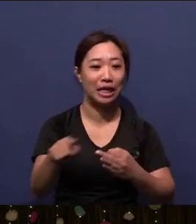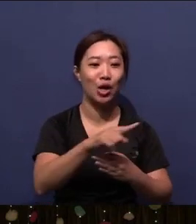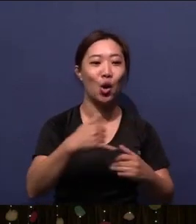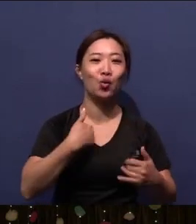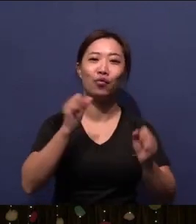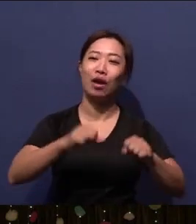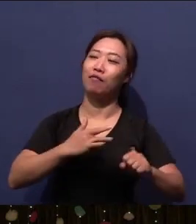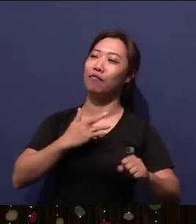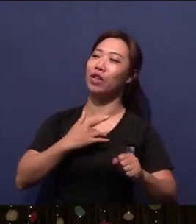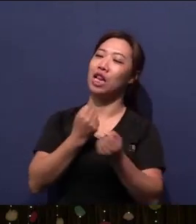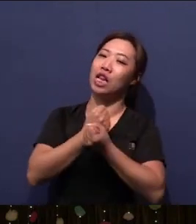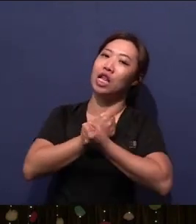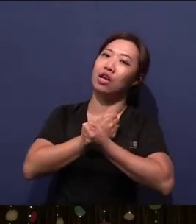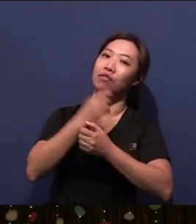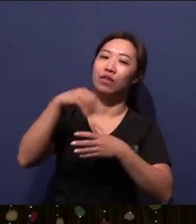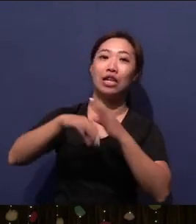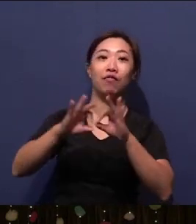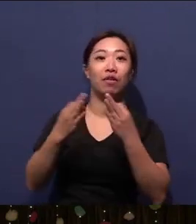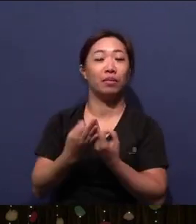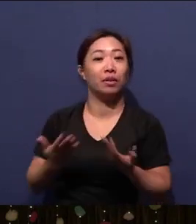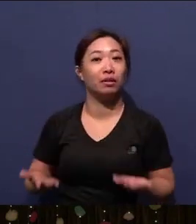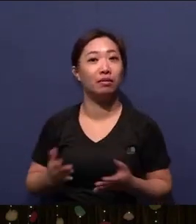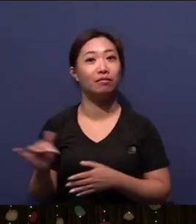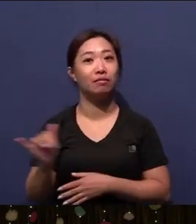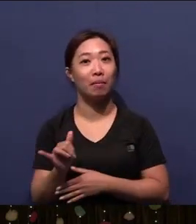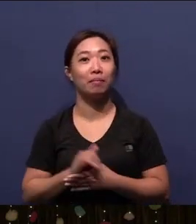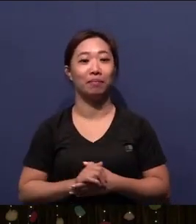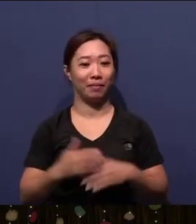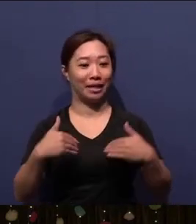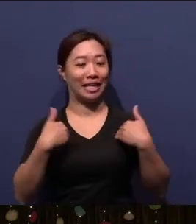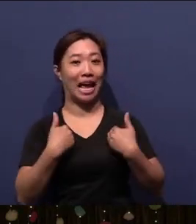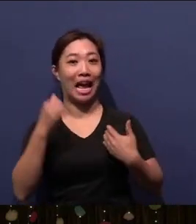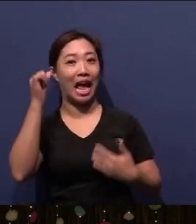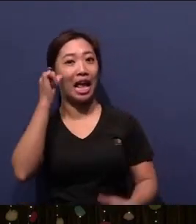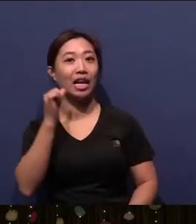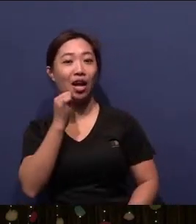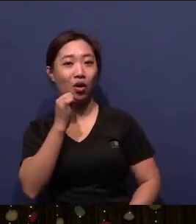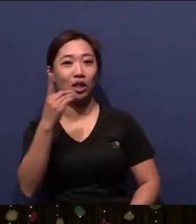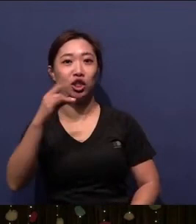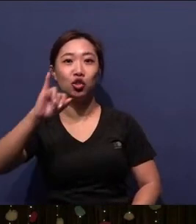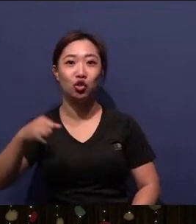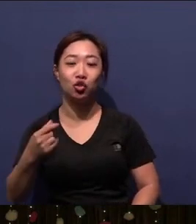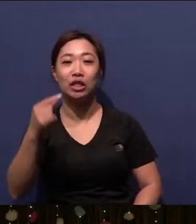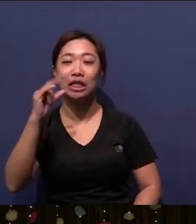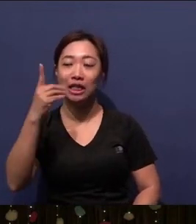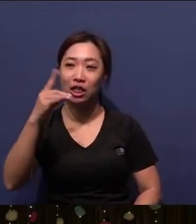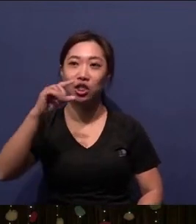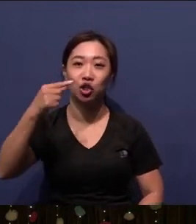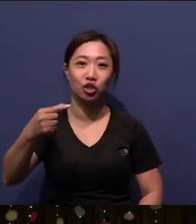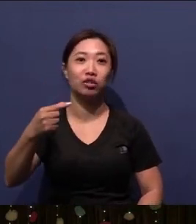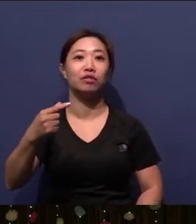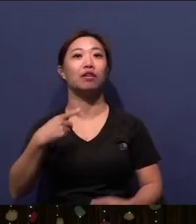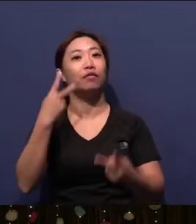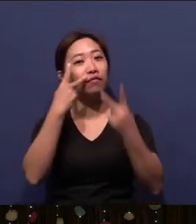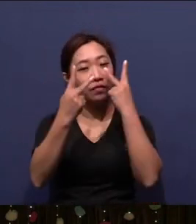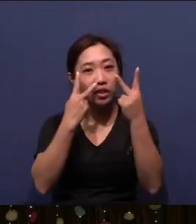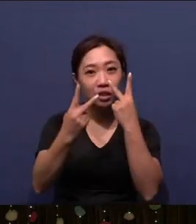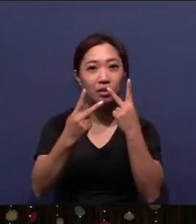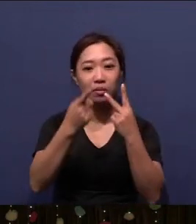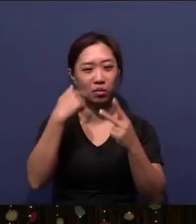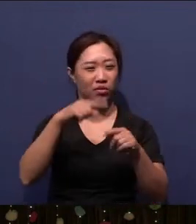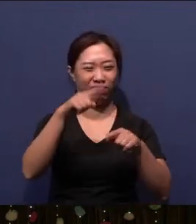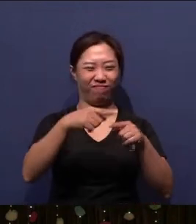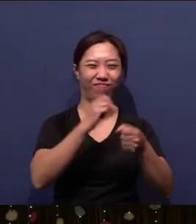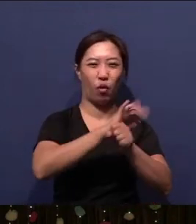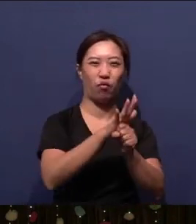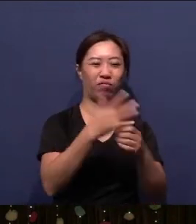the love of a family. In our young adults, we have young adult DGs visiting members who couldn't leave their homes during